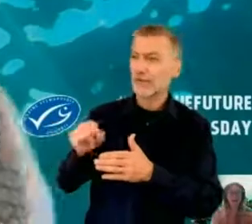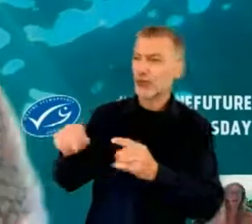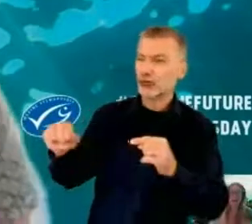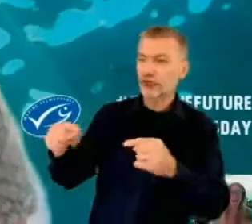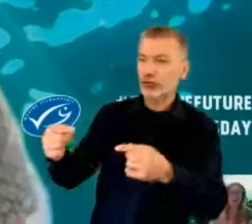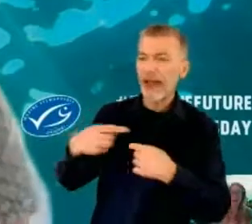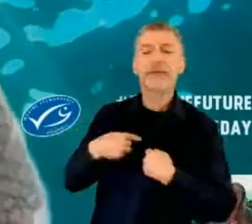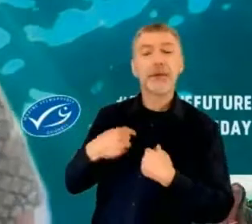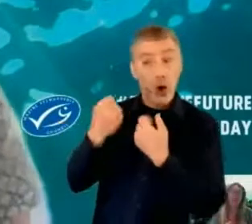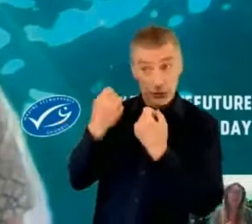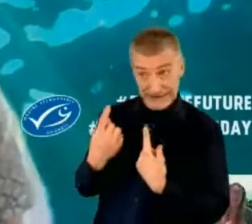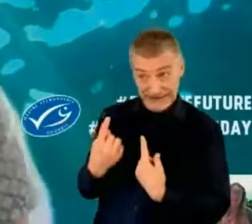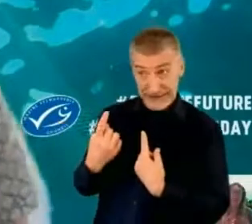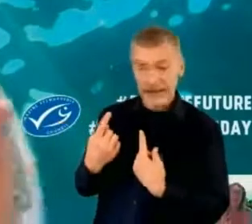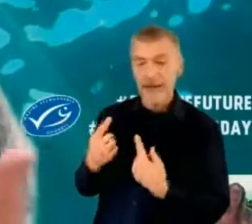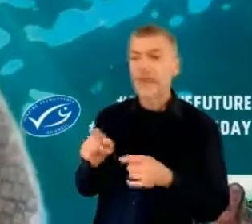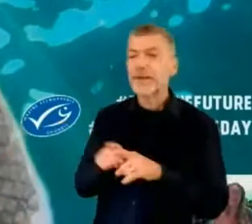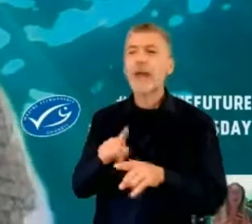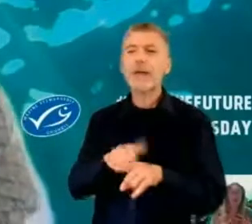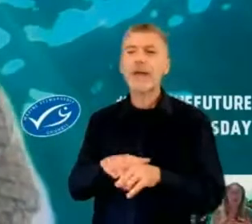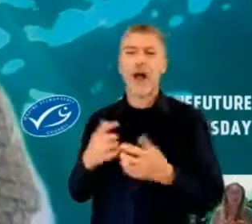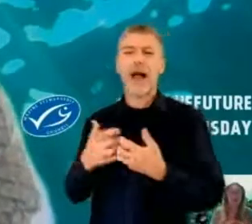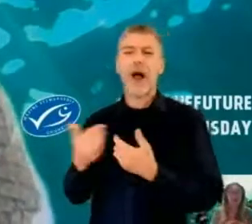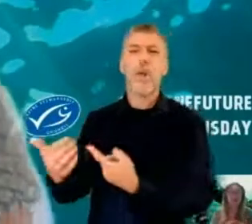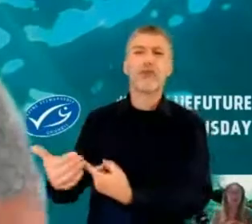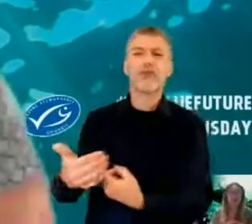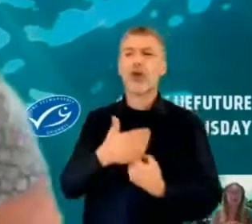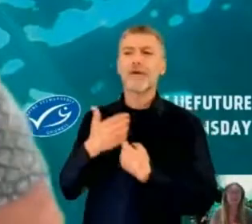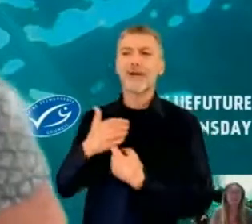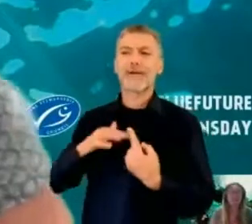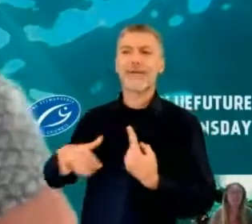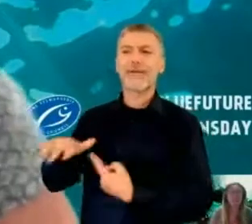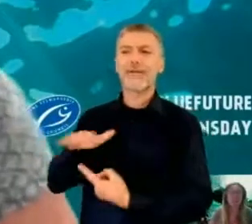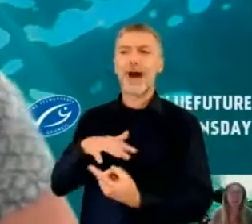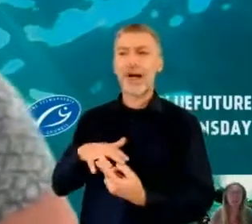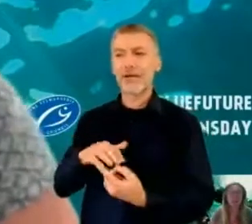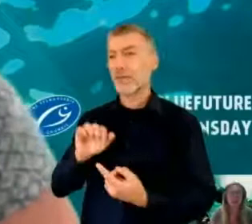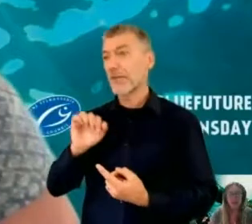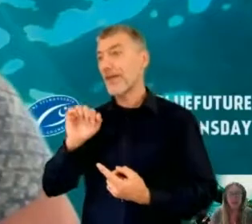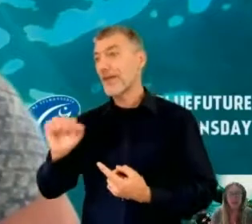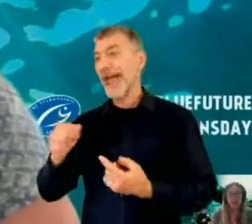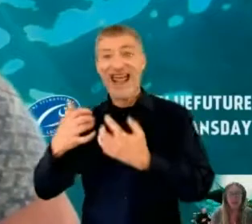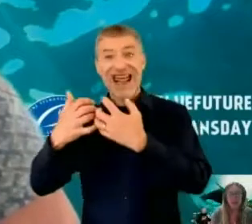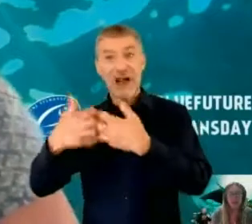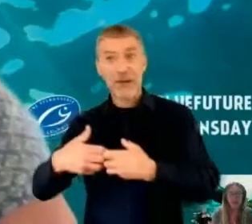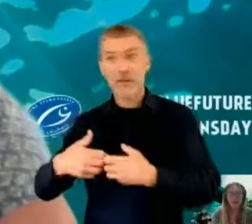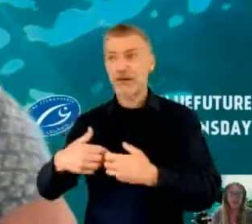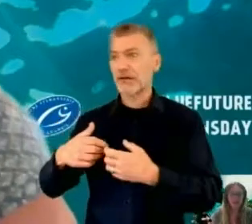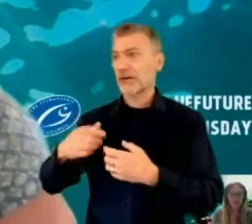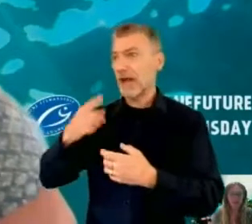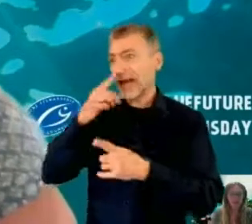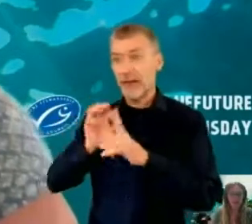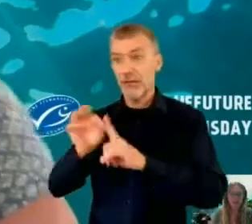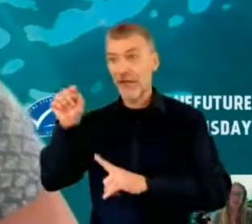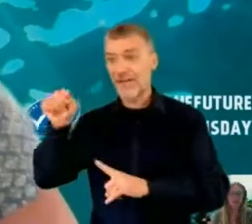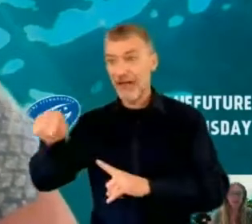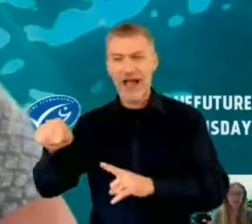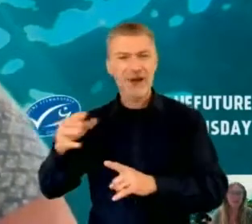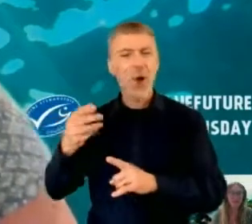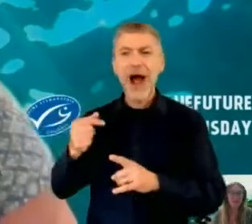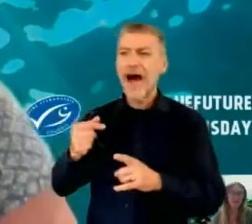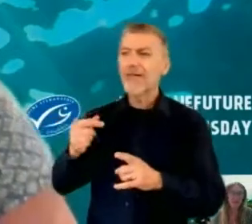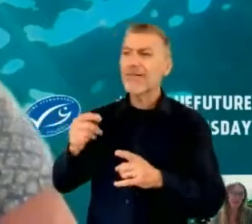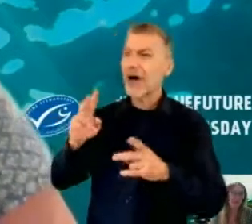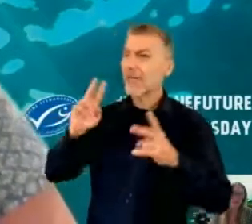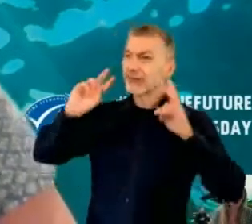environment at the same time, making improvements on their fishing gear, for example. So I would say there's lots of great things